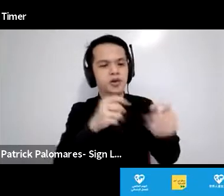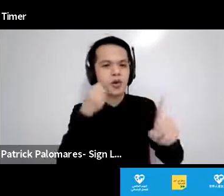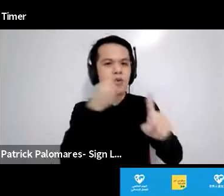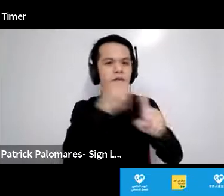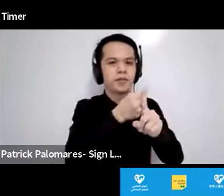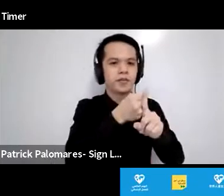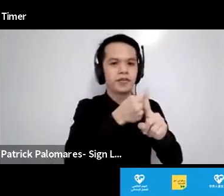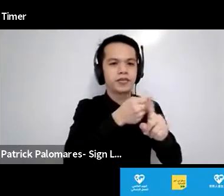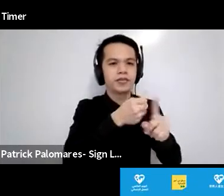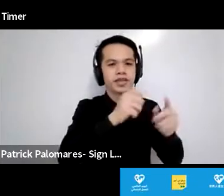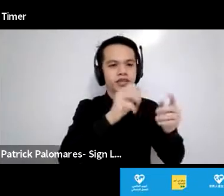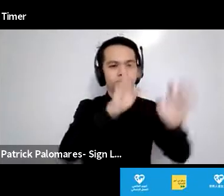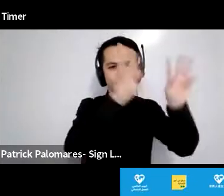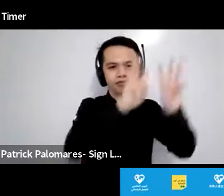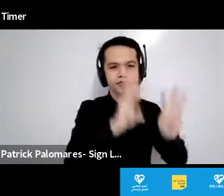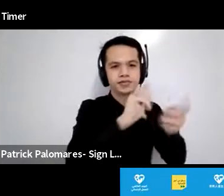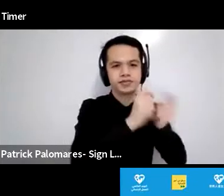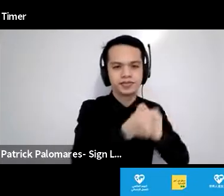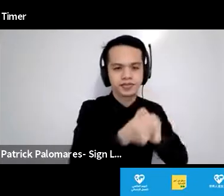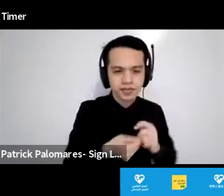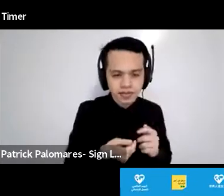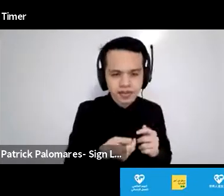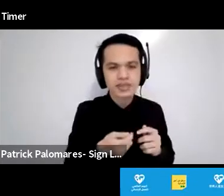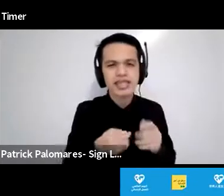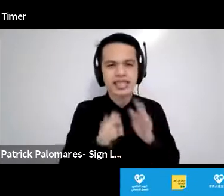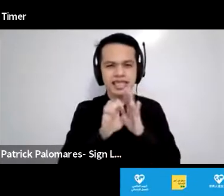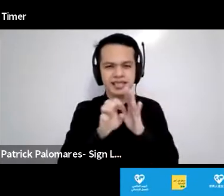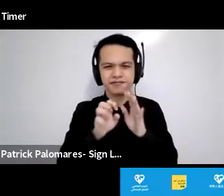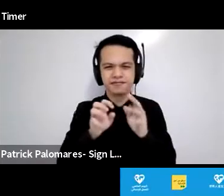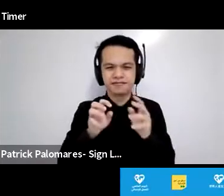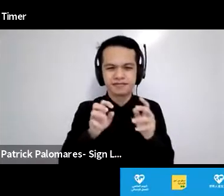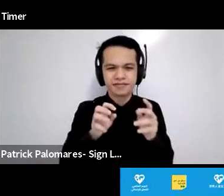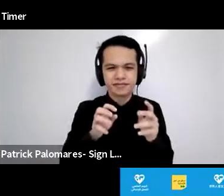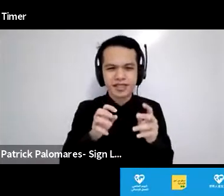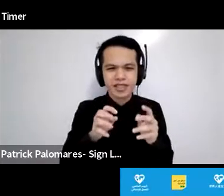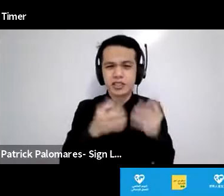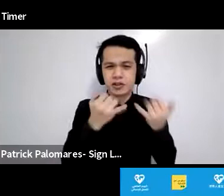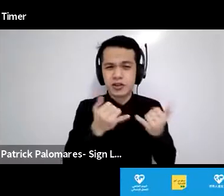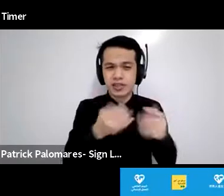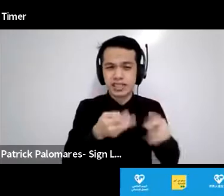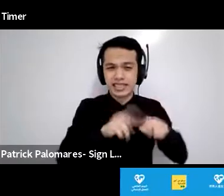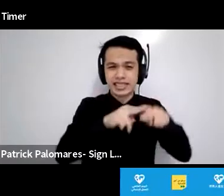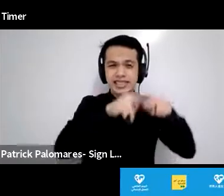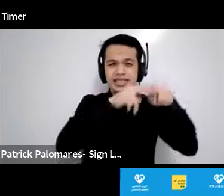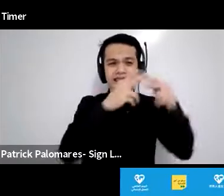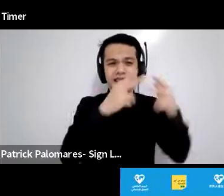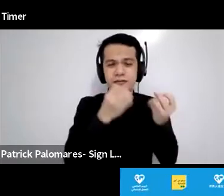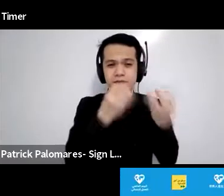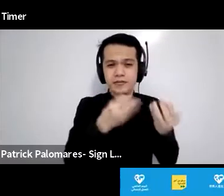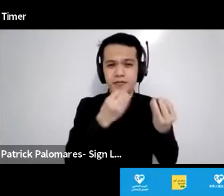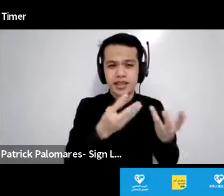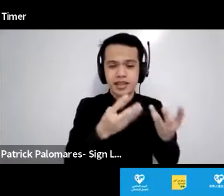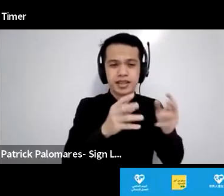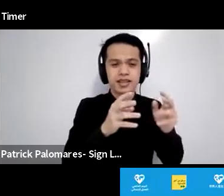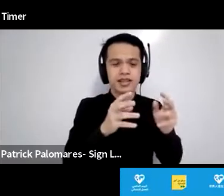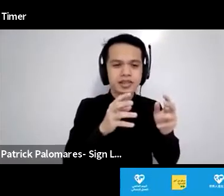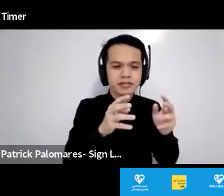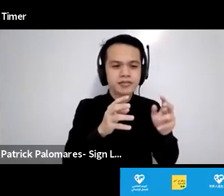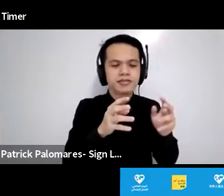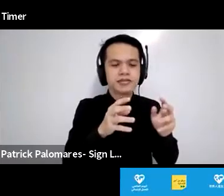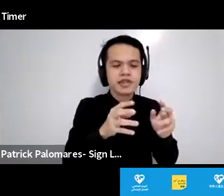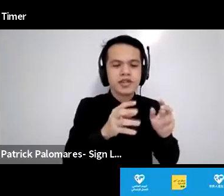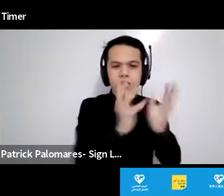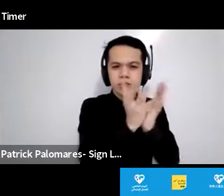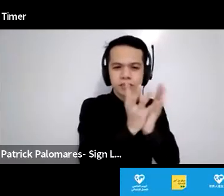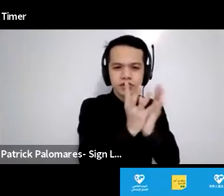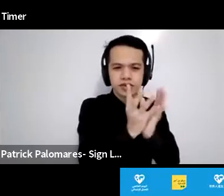climate change. When the cases of COVID-19 steadily increased in many communities in the country, Oxfam,